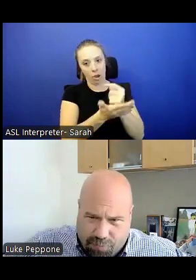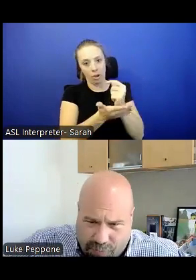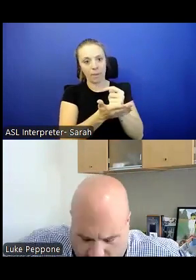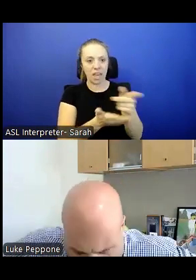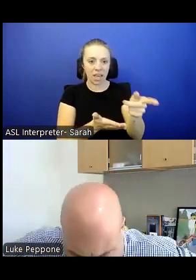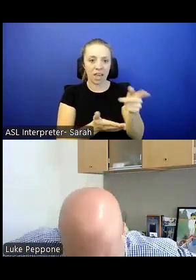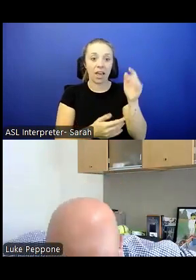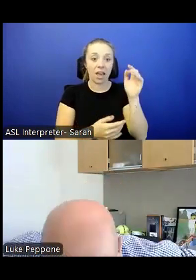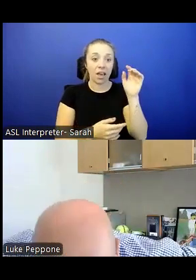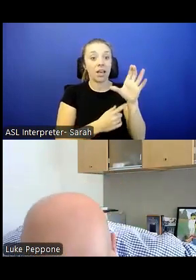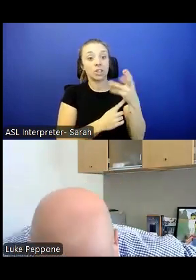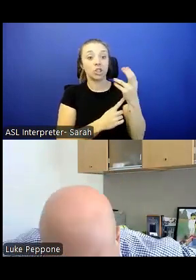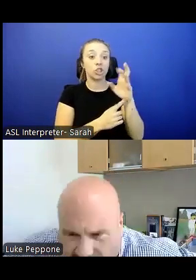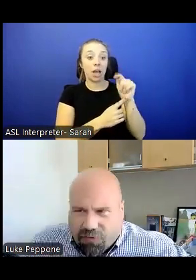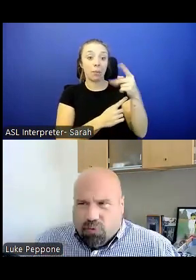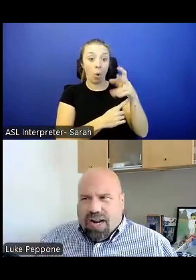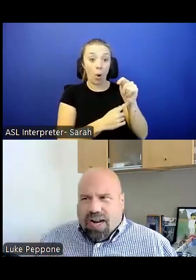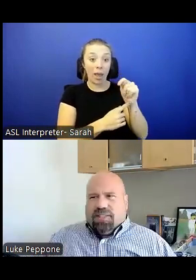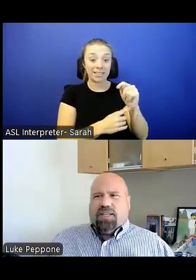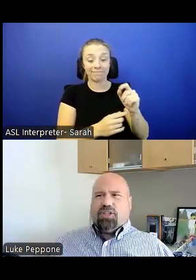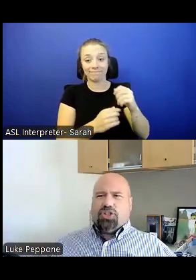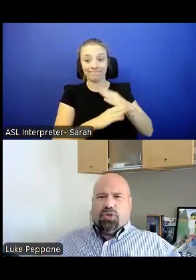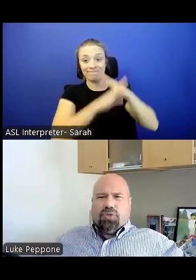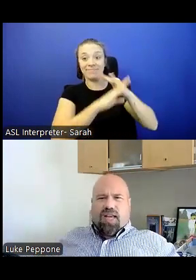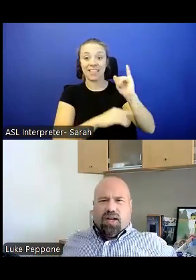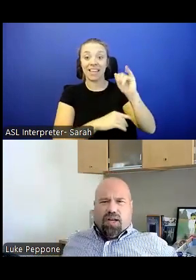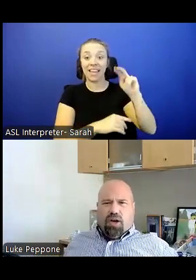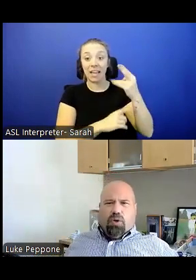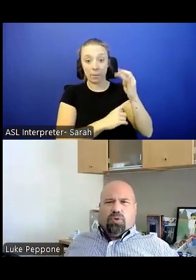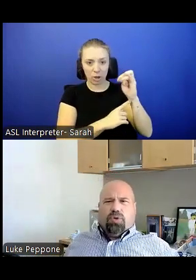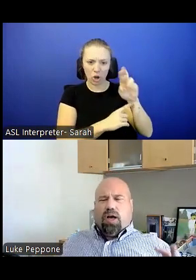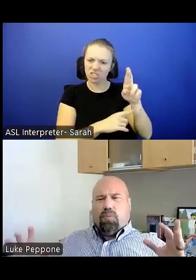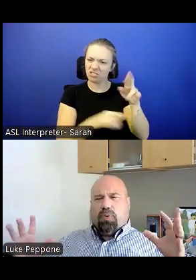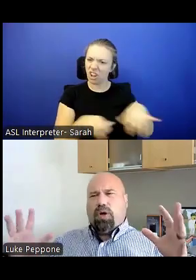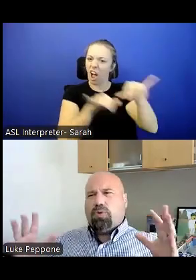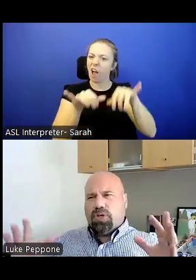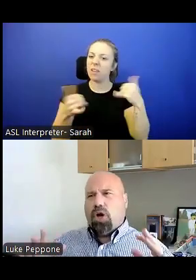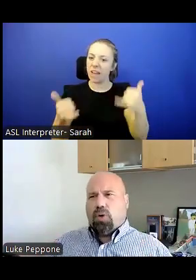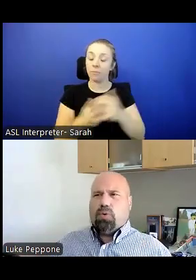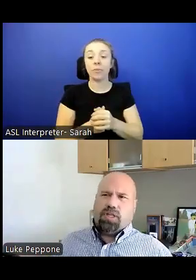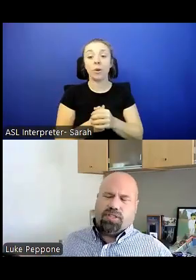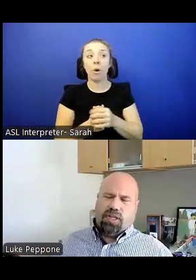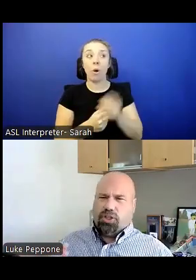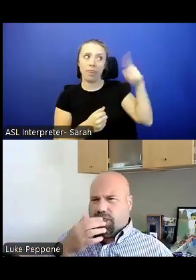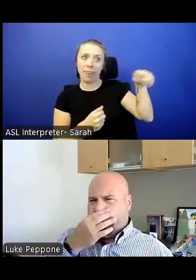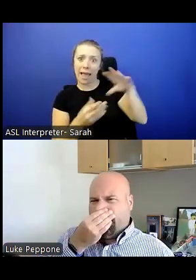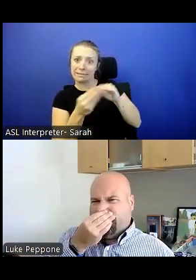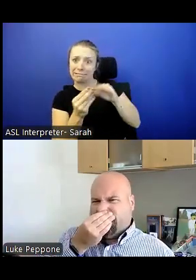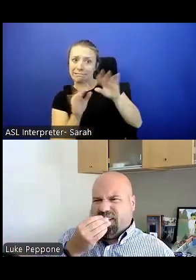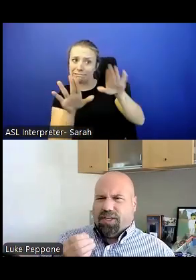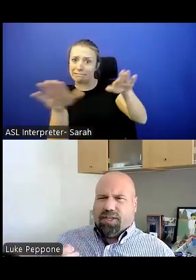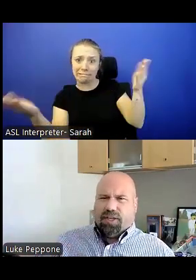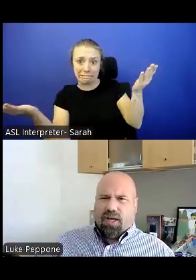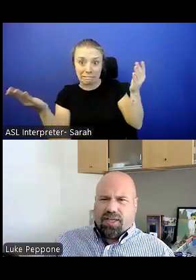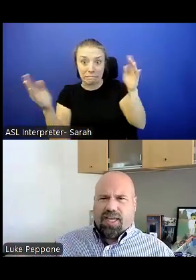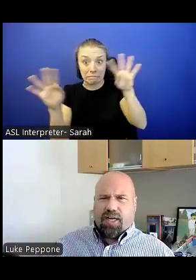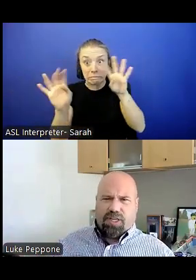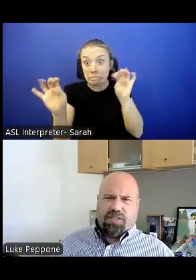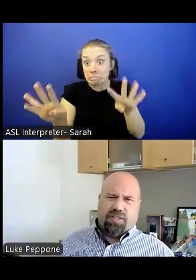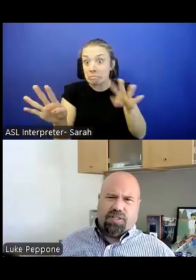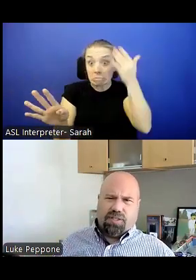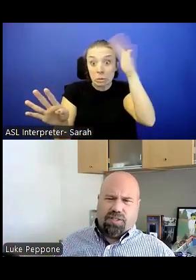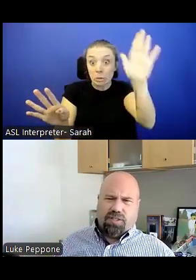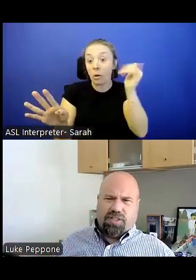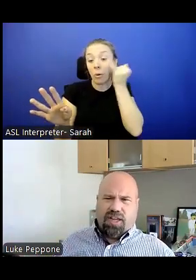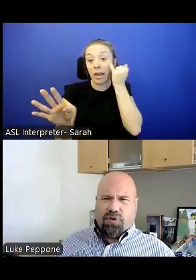common. Okay. So they have raised issues that, we don't know essentially if